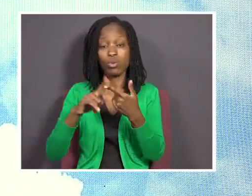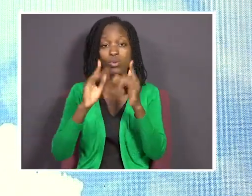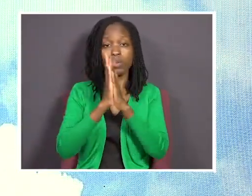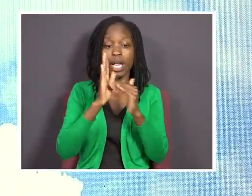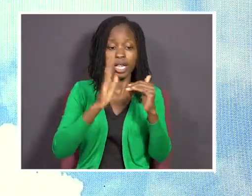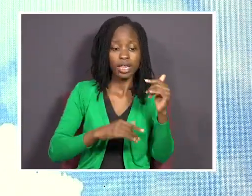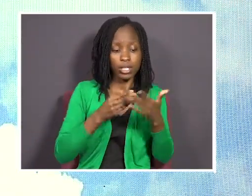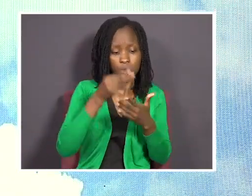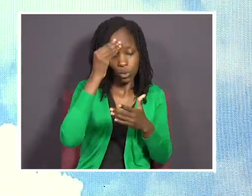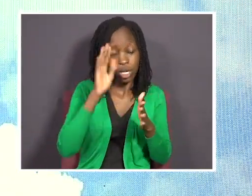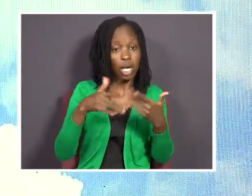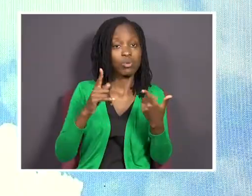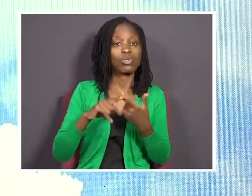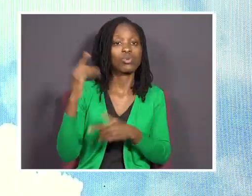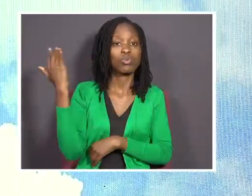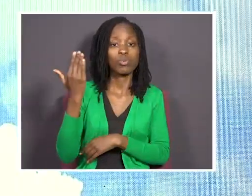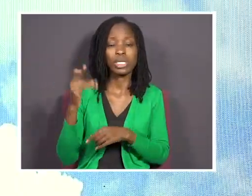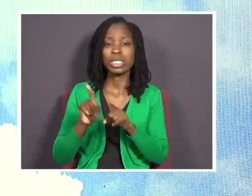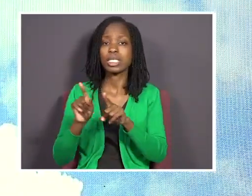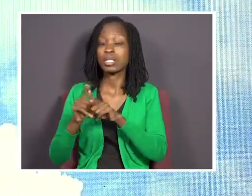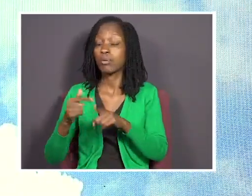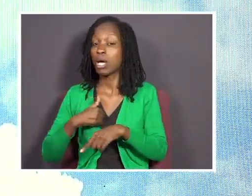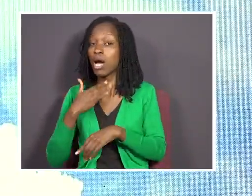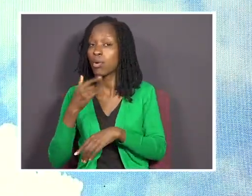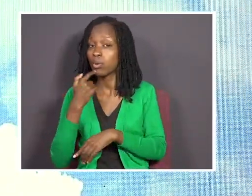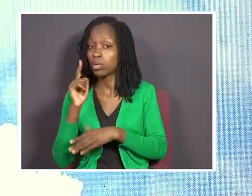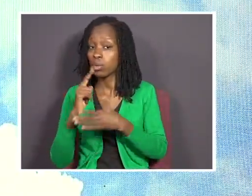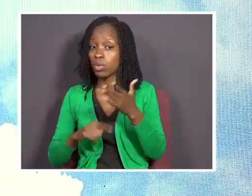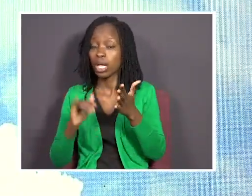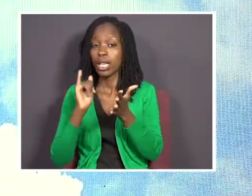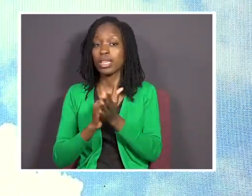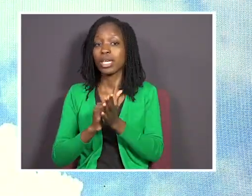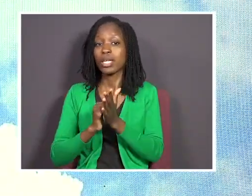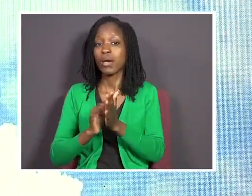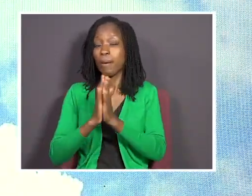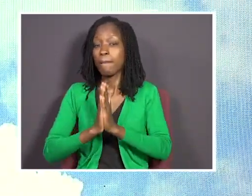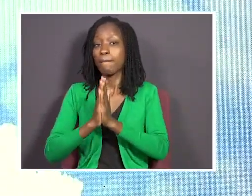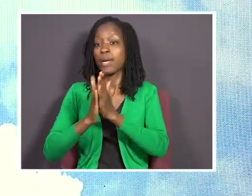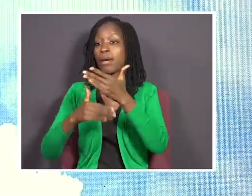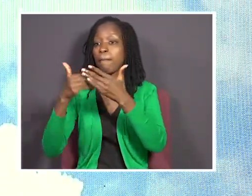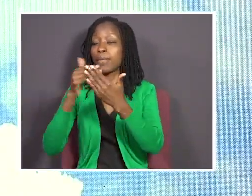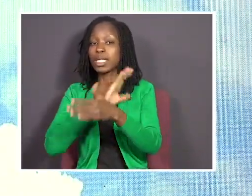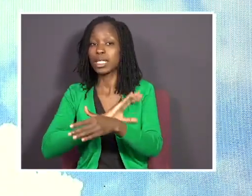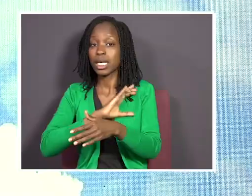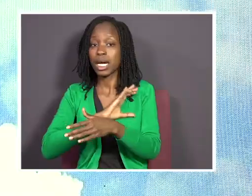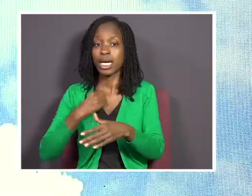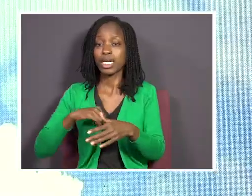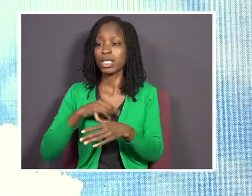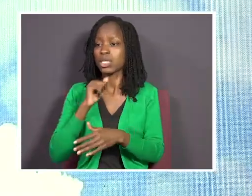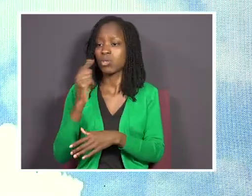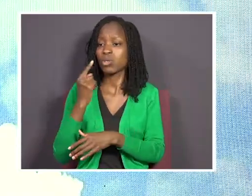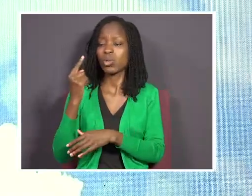learn how to preach. I also want to say that prayer builds our character, not just our